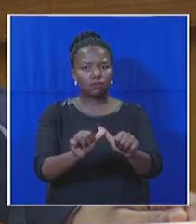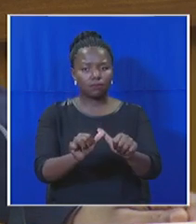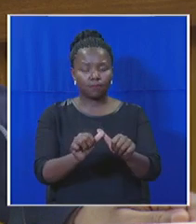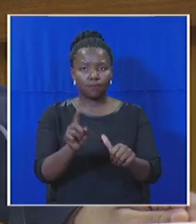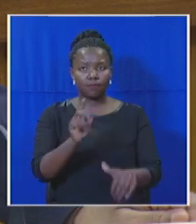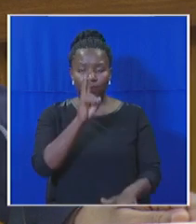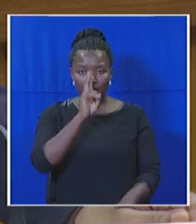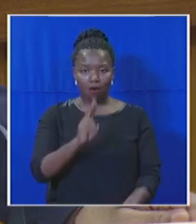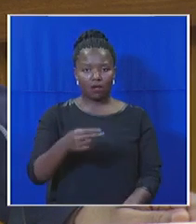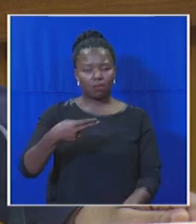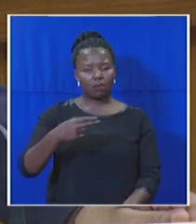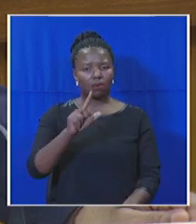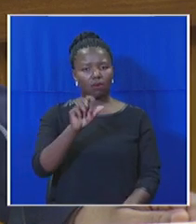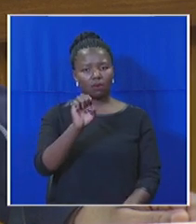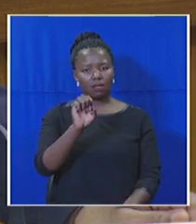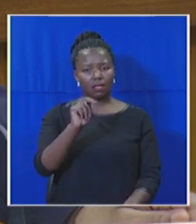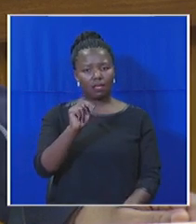Hlengwa.